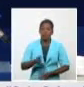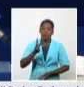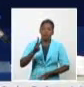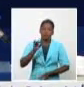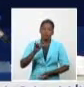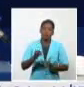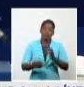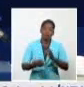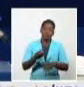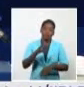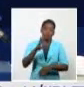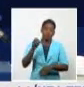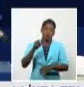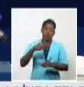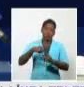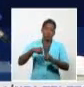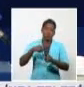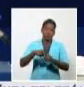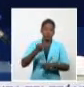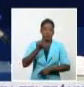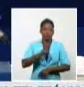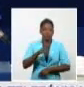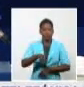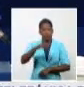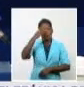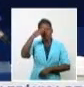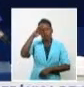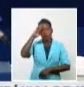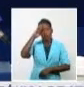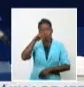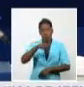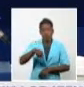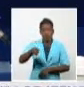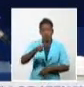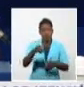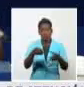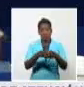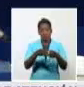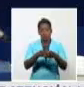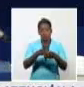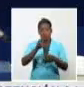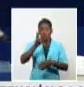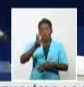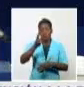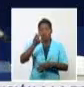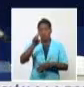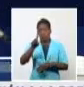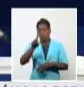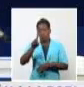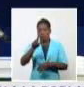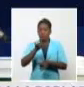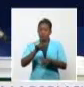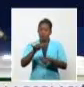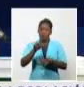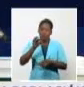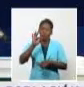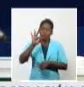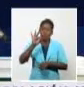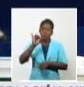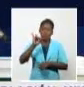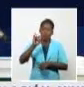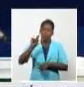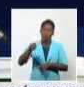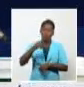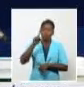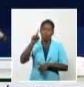processed. Of the 36 new confirmed cases, all were Cubans, of which